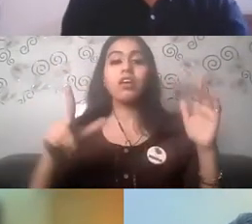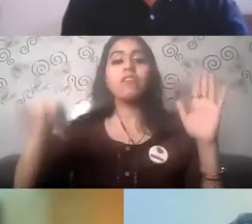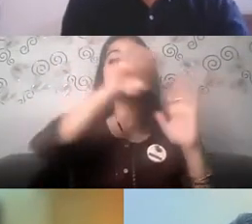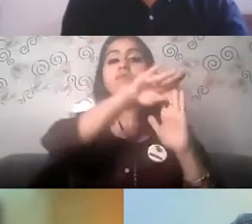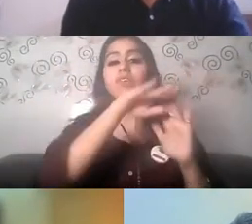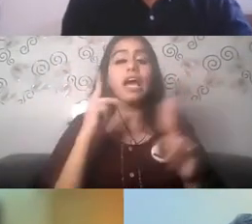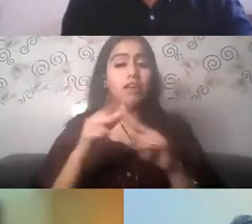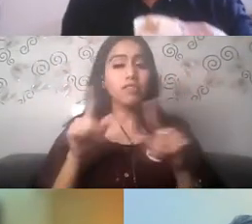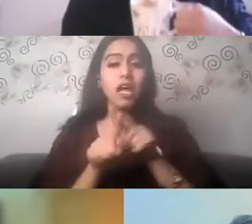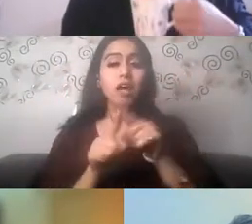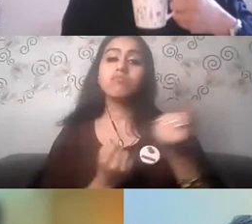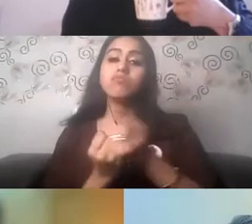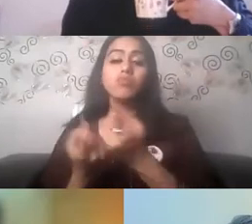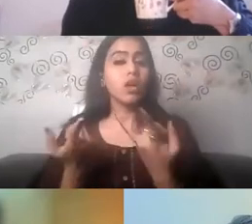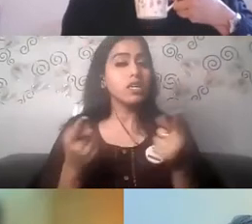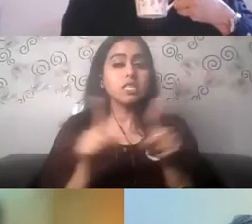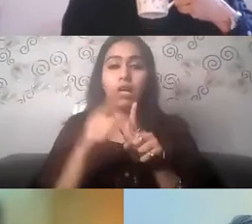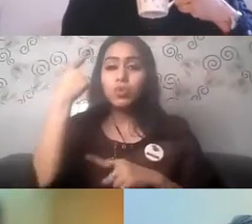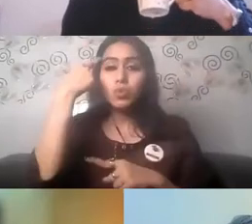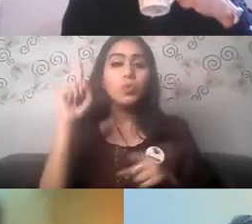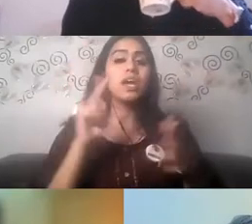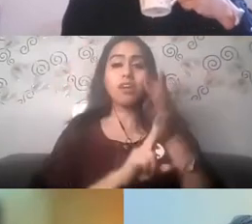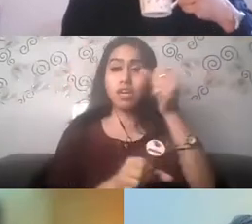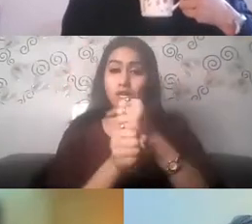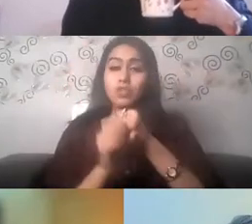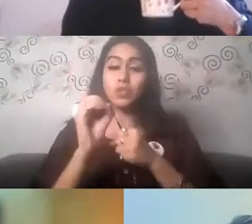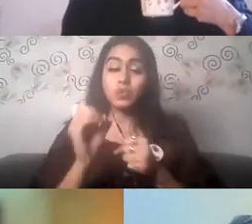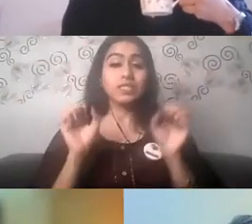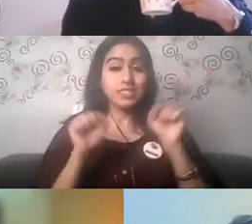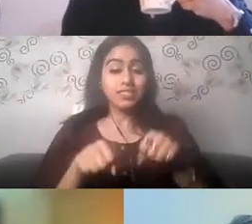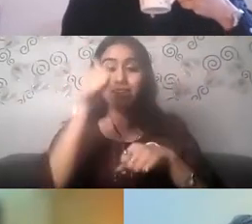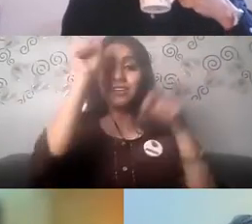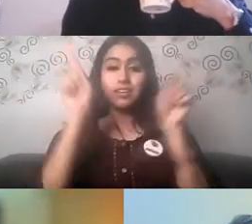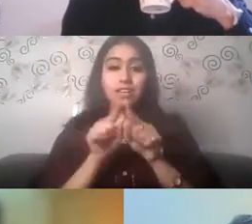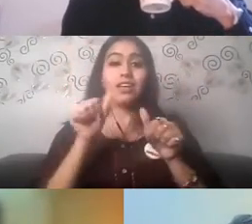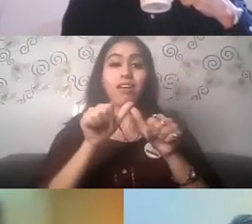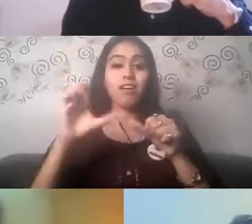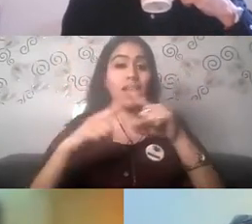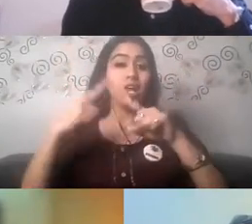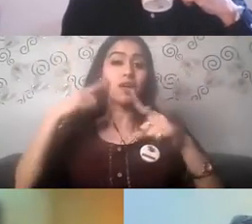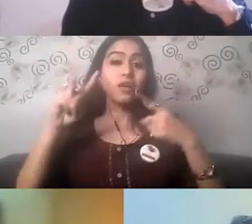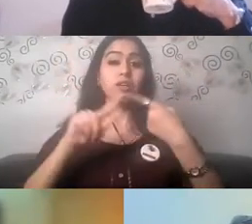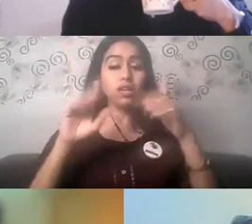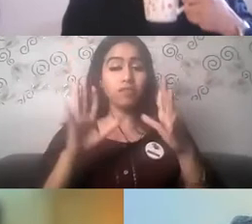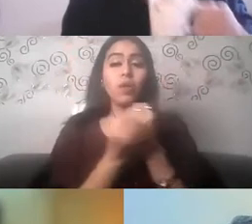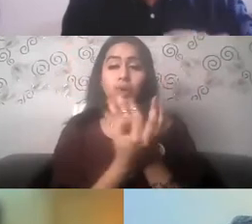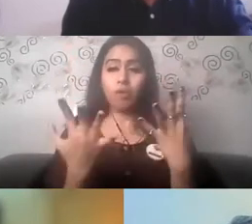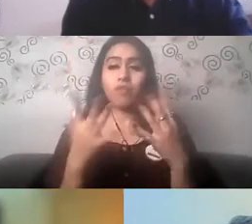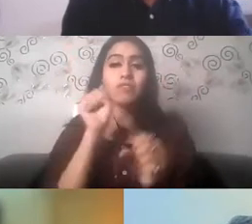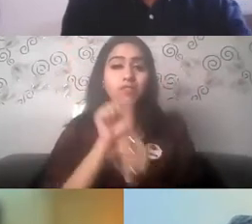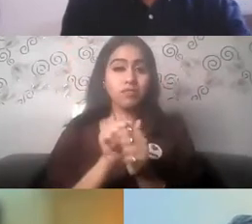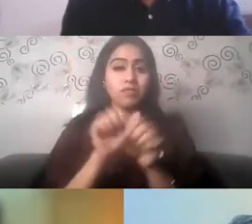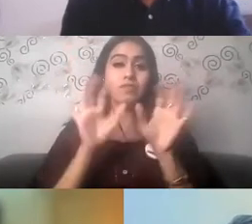causes, and whether it is through work of the NGOs that are active in India. So there's a lot of work.